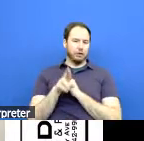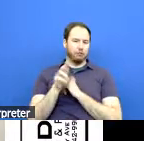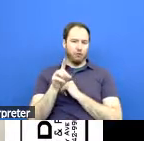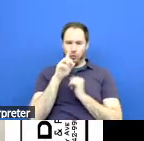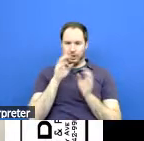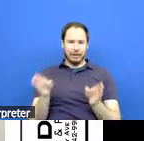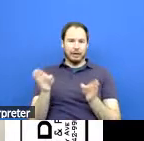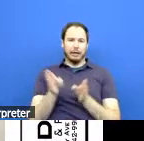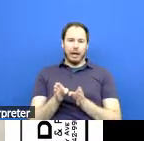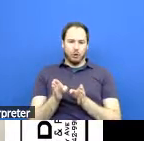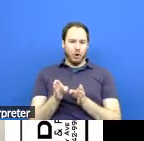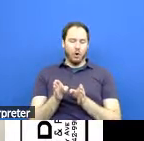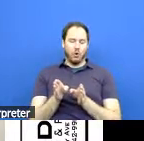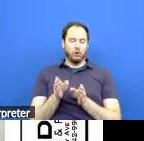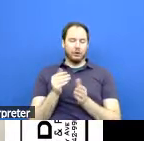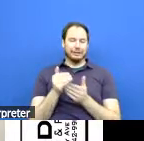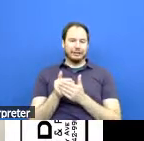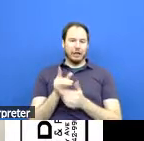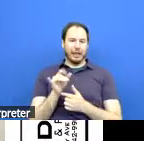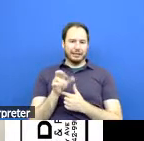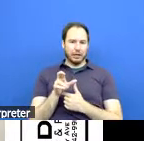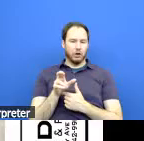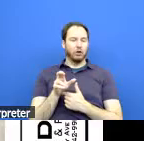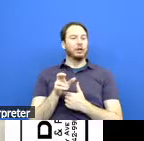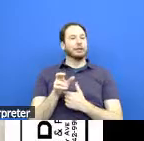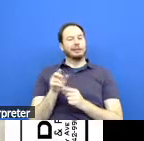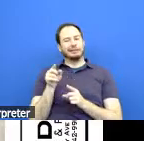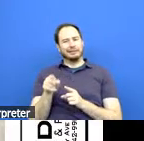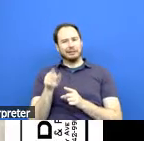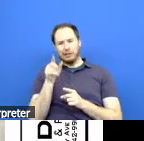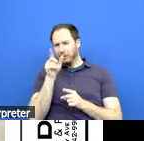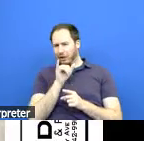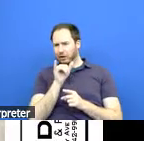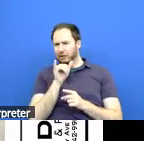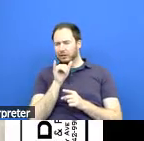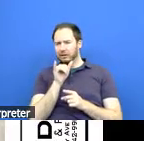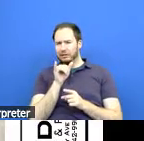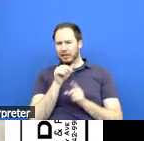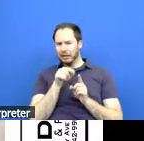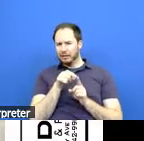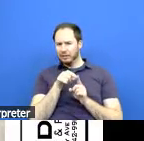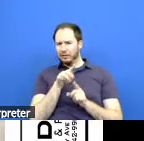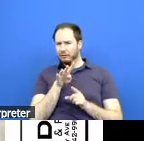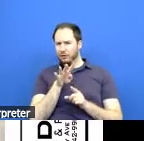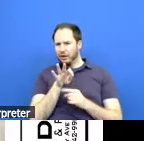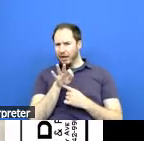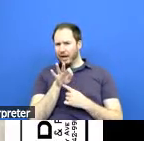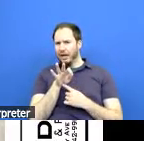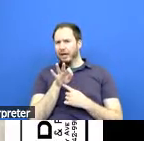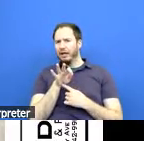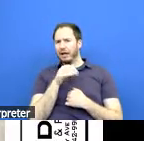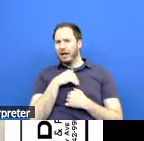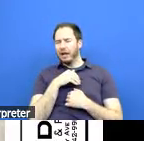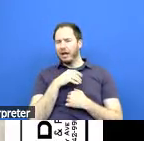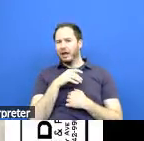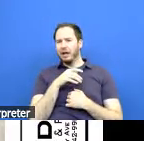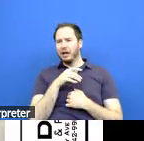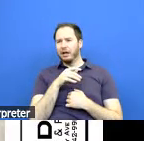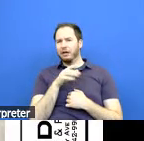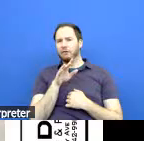narrow on the end on Lysander. Here, it looks like we're coming off a 49.5-foot wide